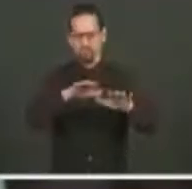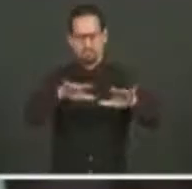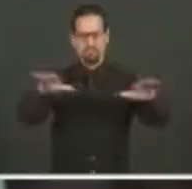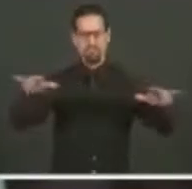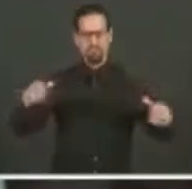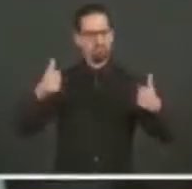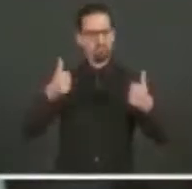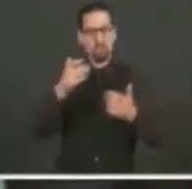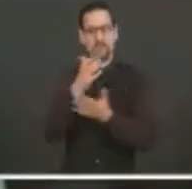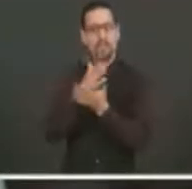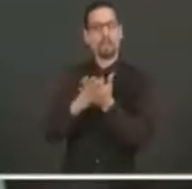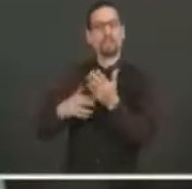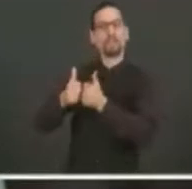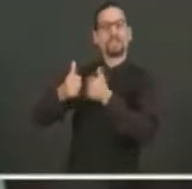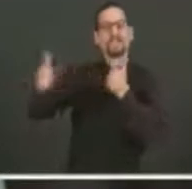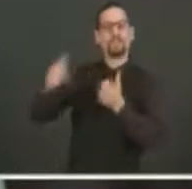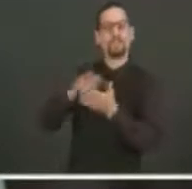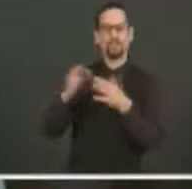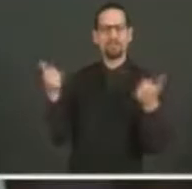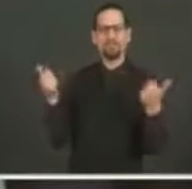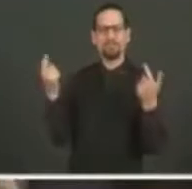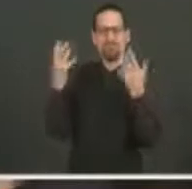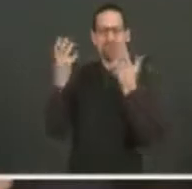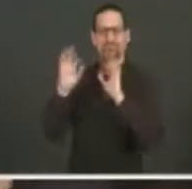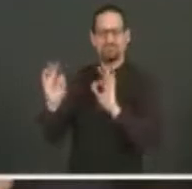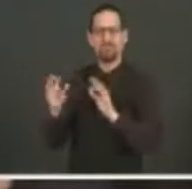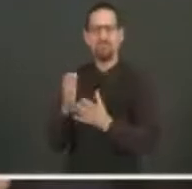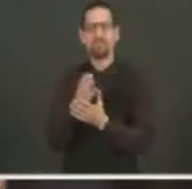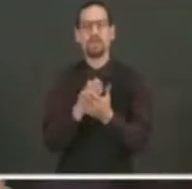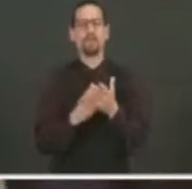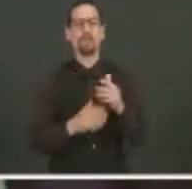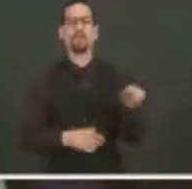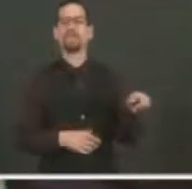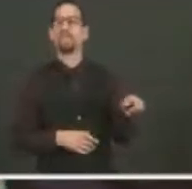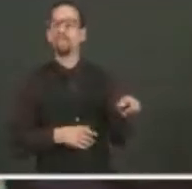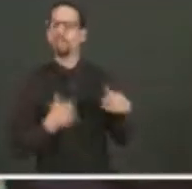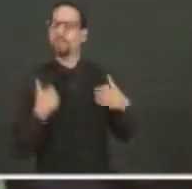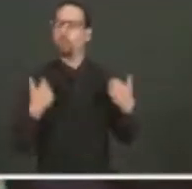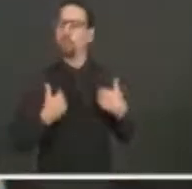with the flexibility of distance learning. But the smaller kids,